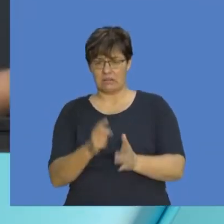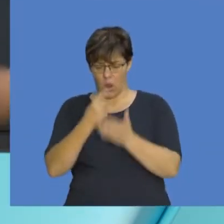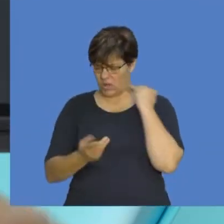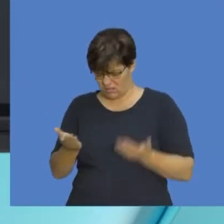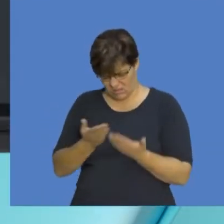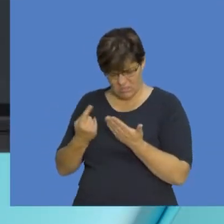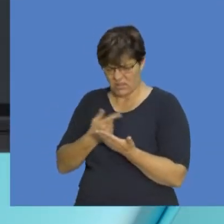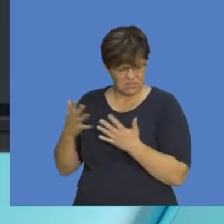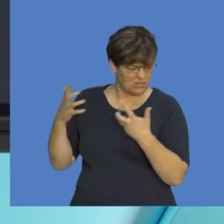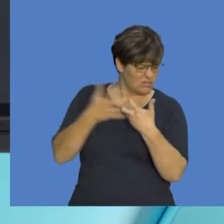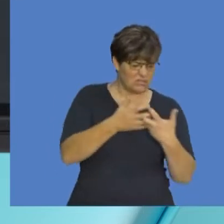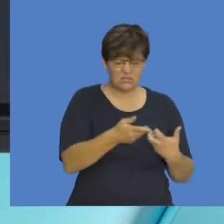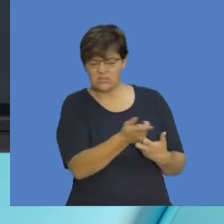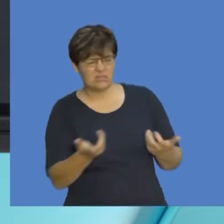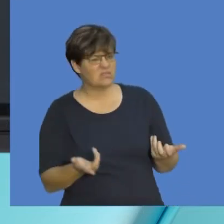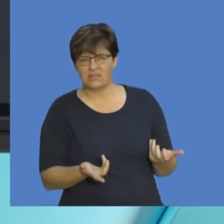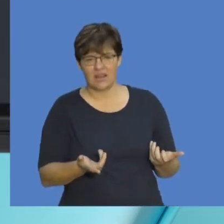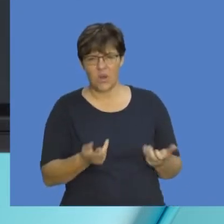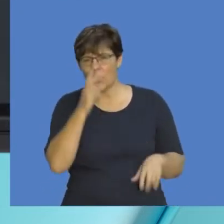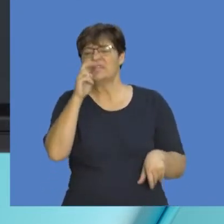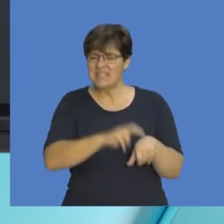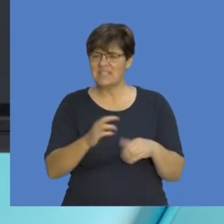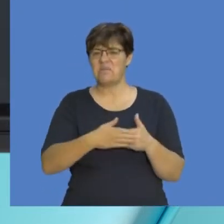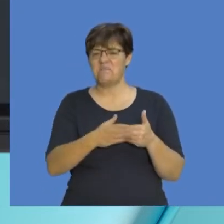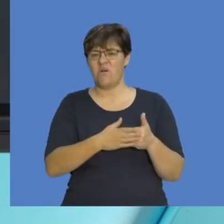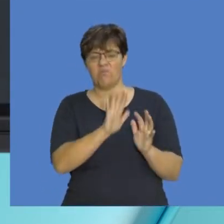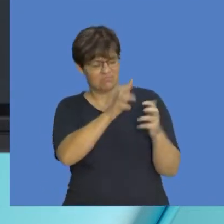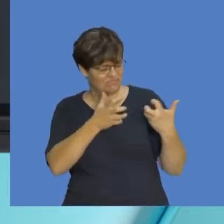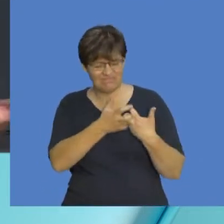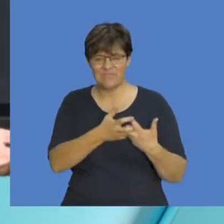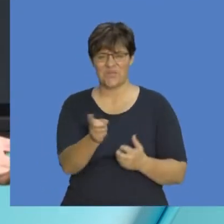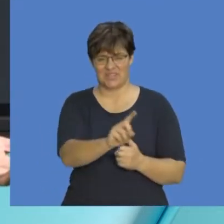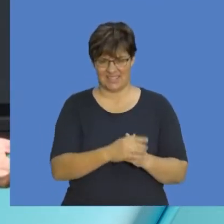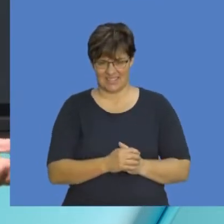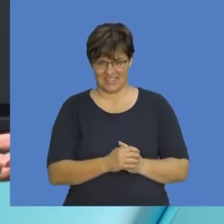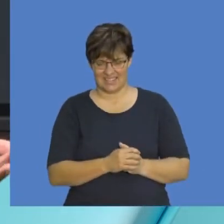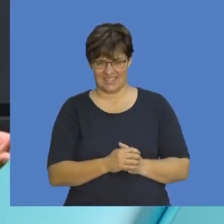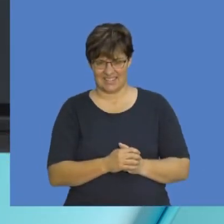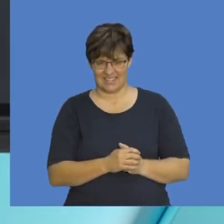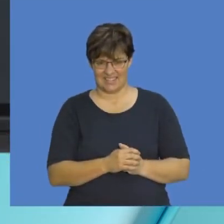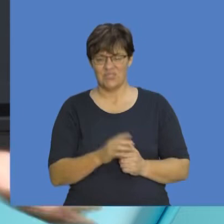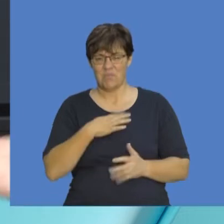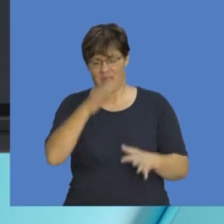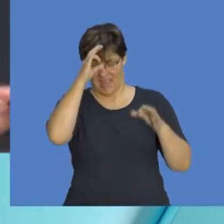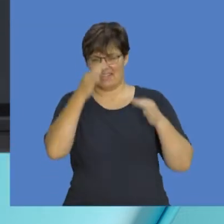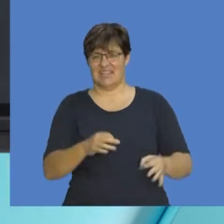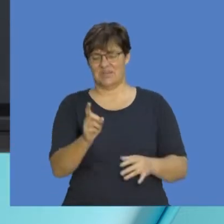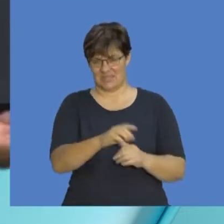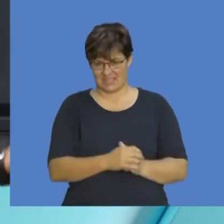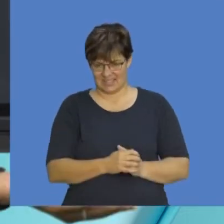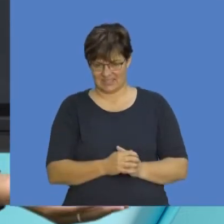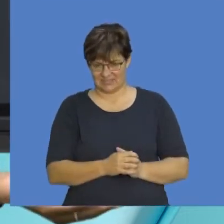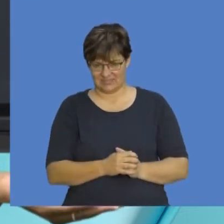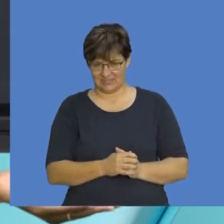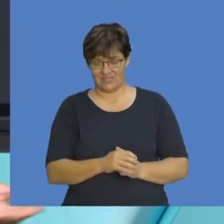representing data only without some more info also, what does it mean? I can conclude whatever I